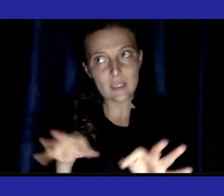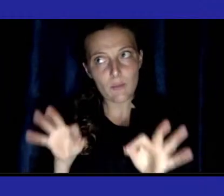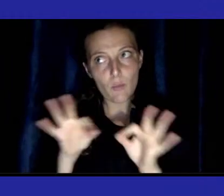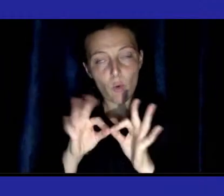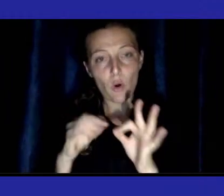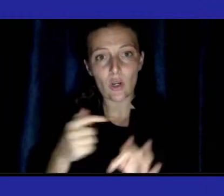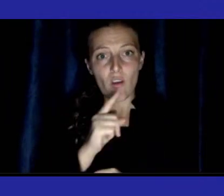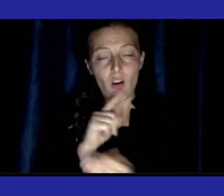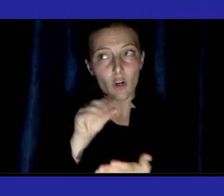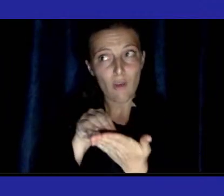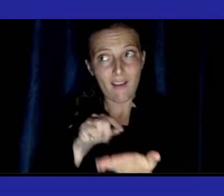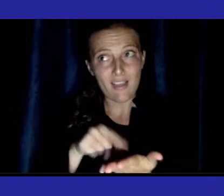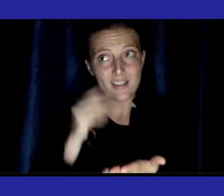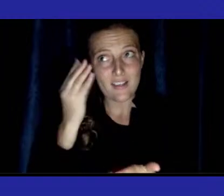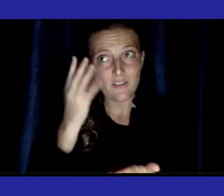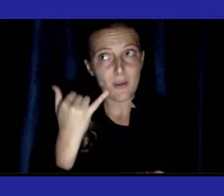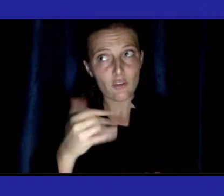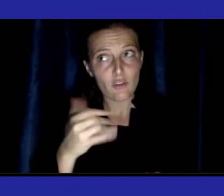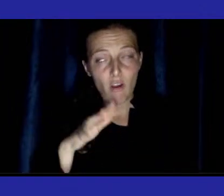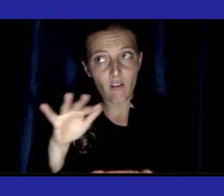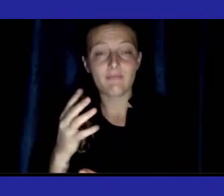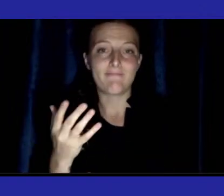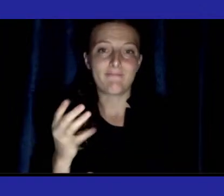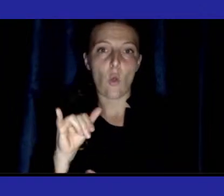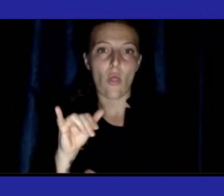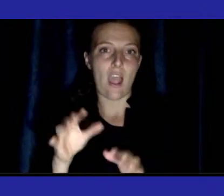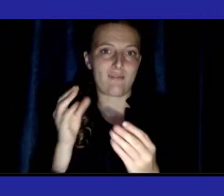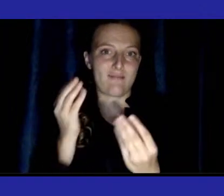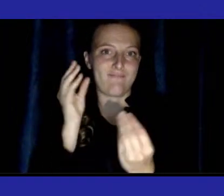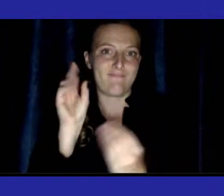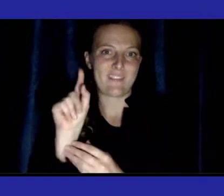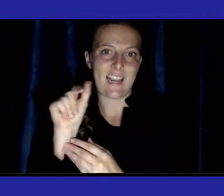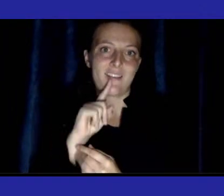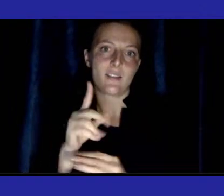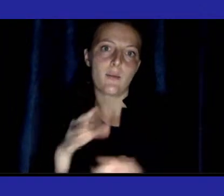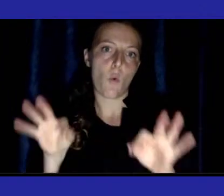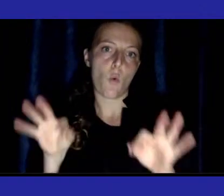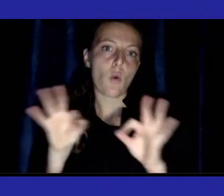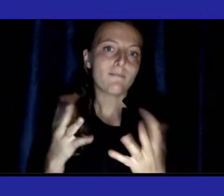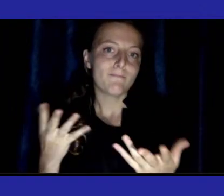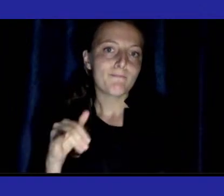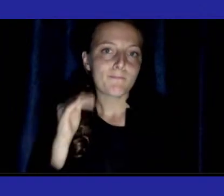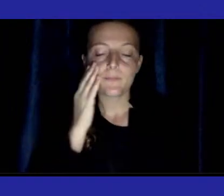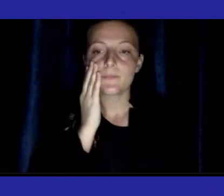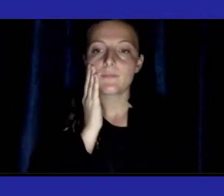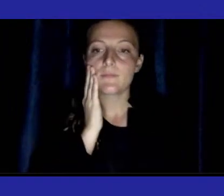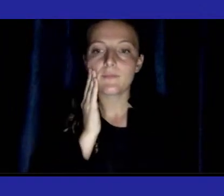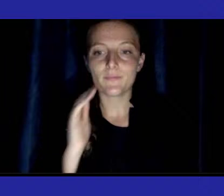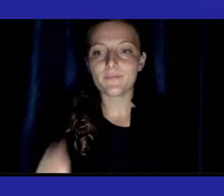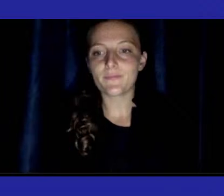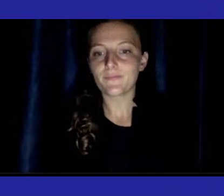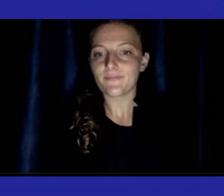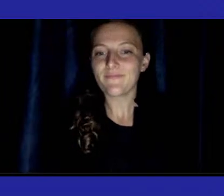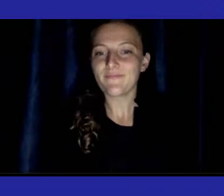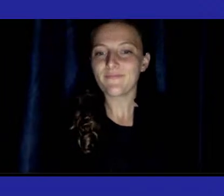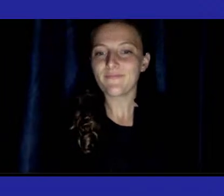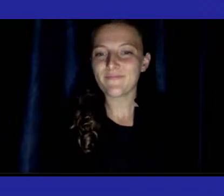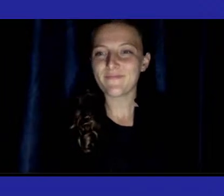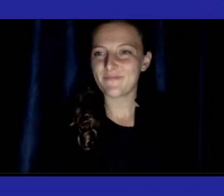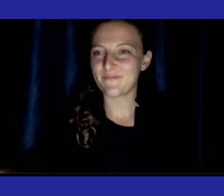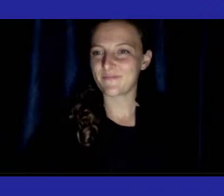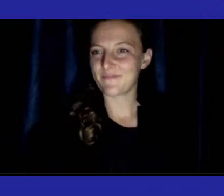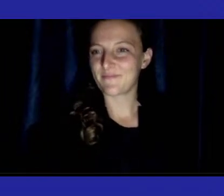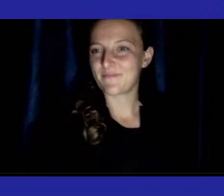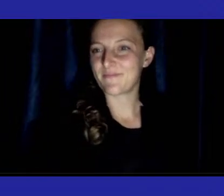the data to be better. That's great. Right, thank you. Other questions?